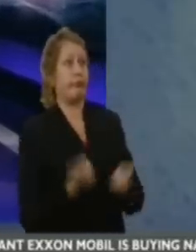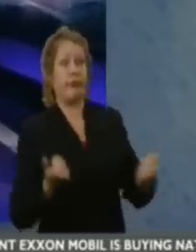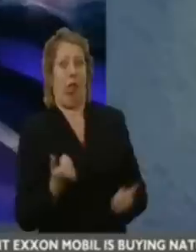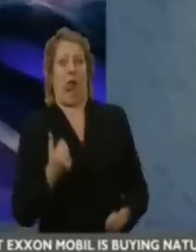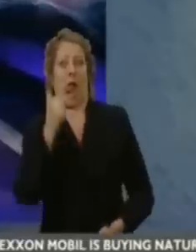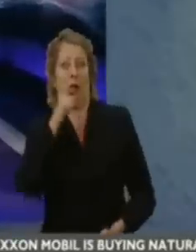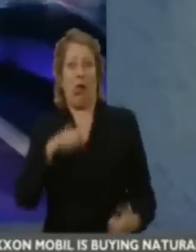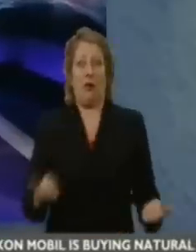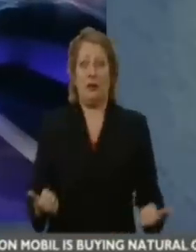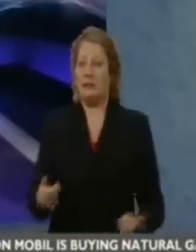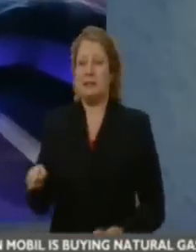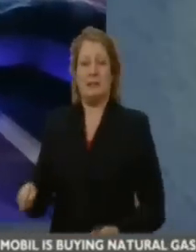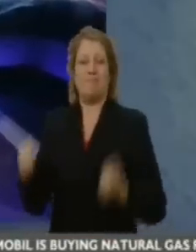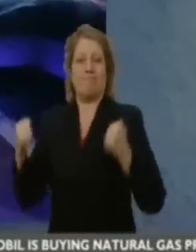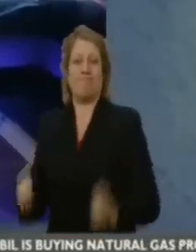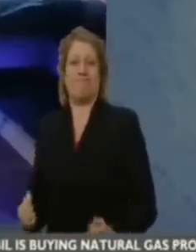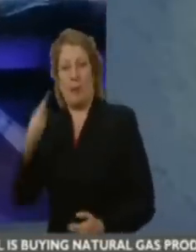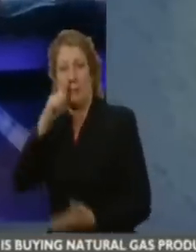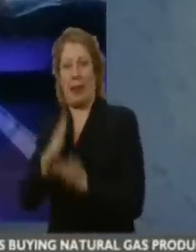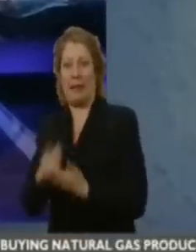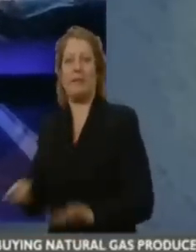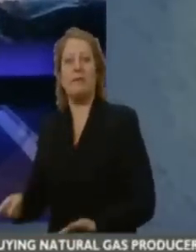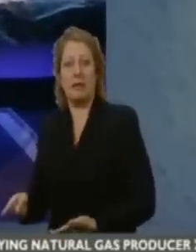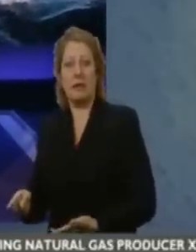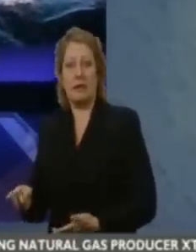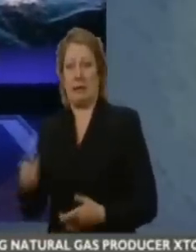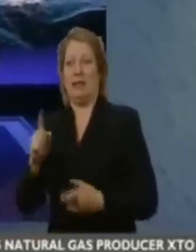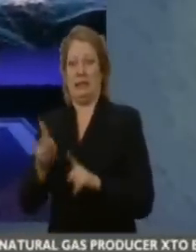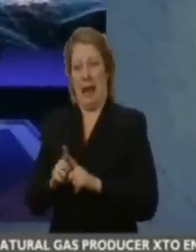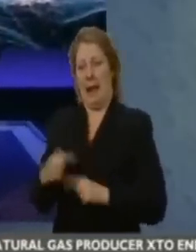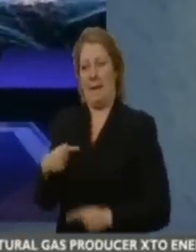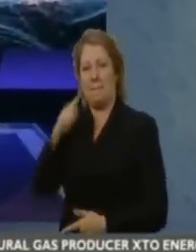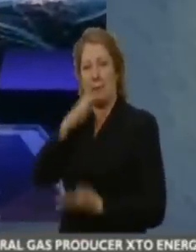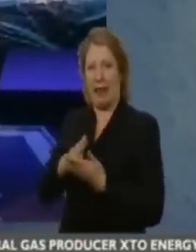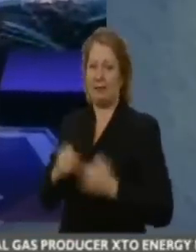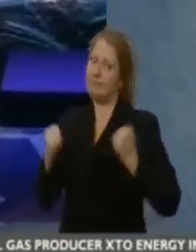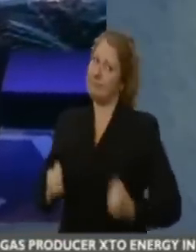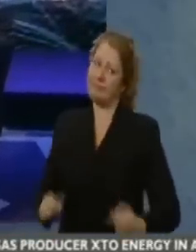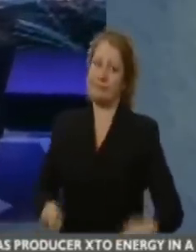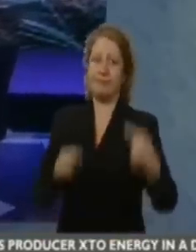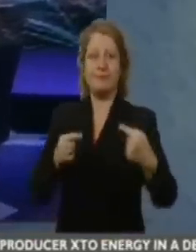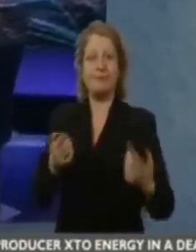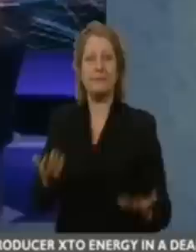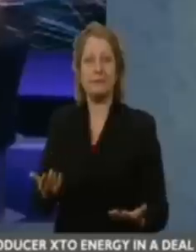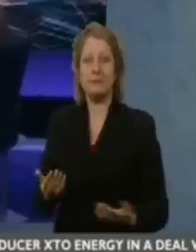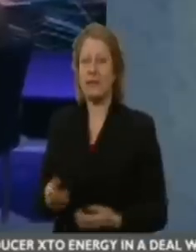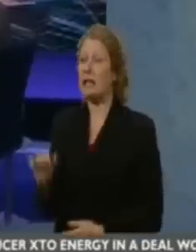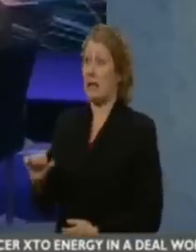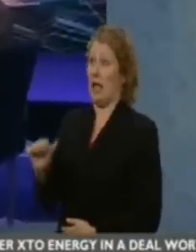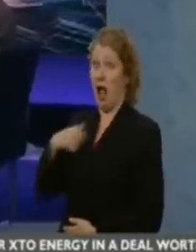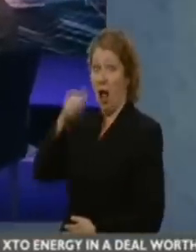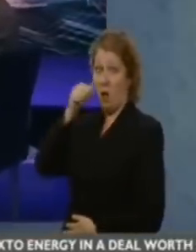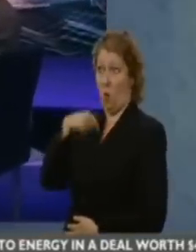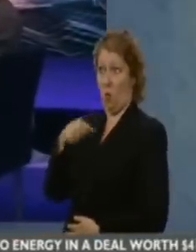stood up to it. I'm the kind of person who stands up to it as well. And I know, consensus in this interview, and I've read the stuff you've